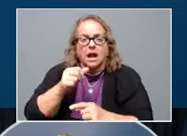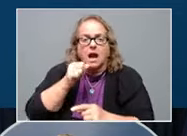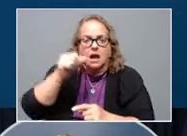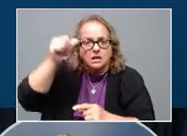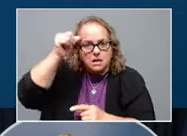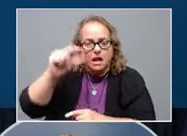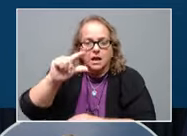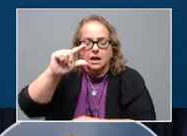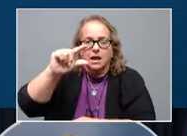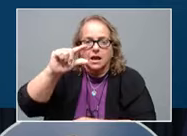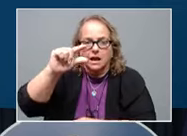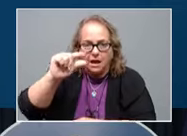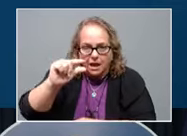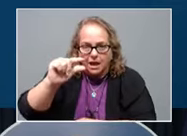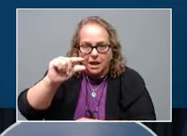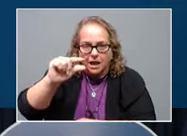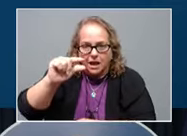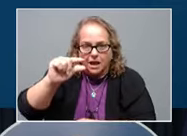than Moderna.